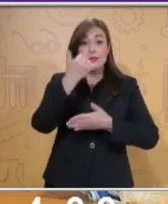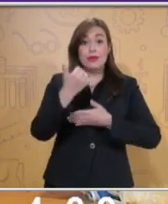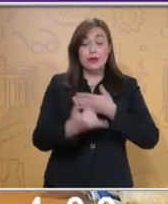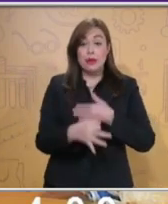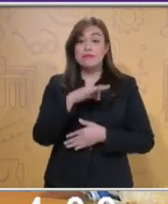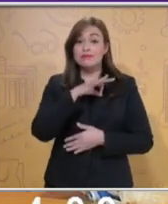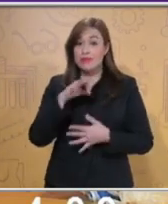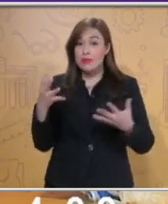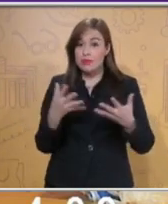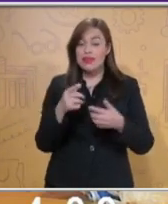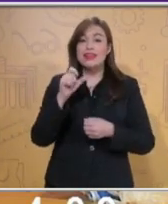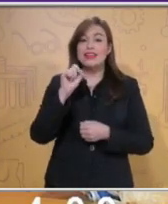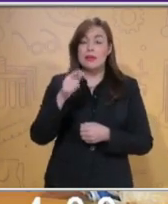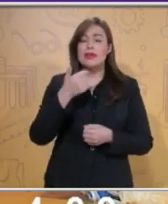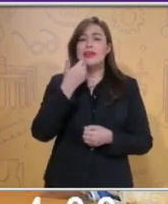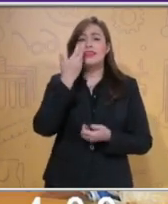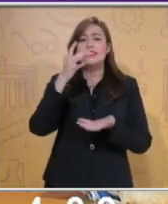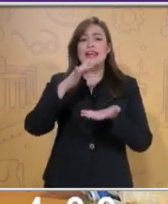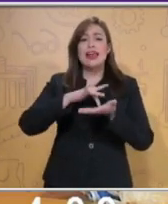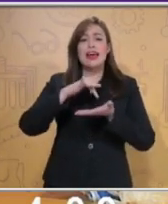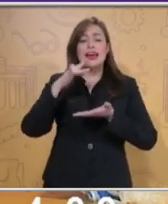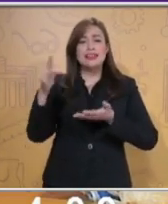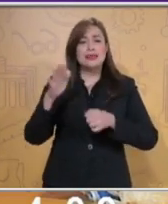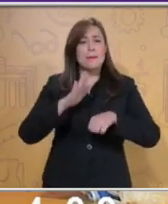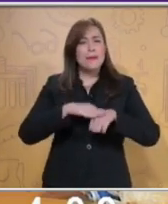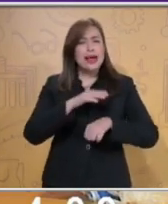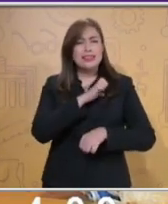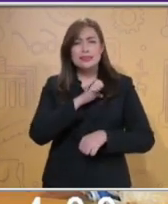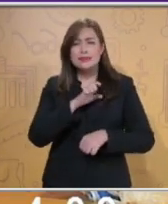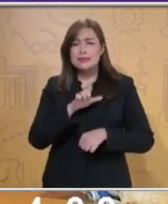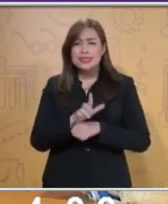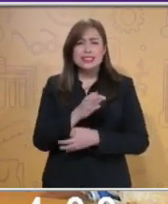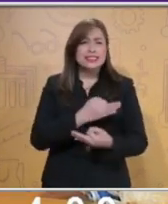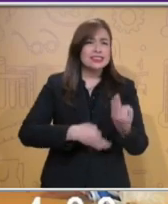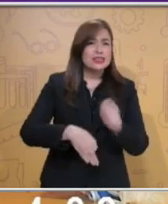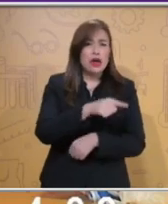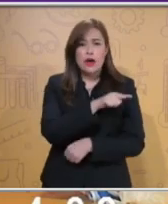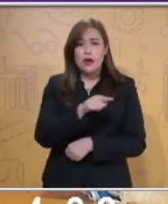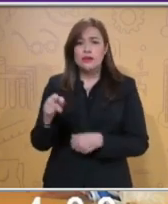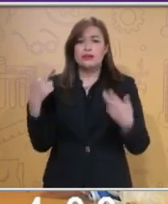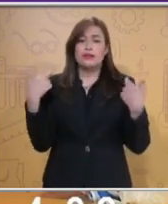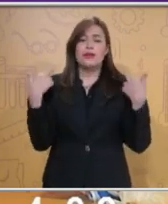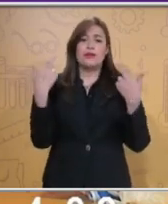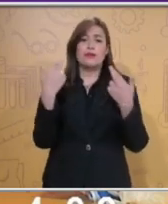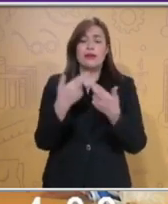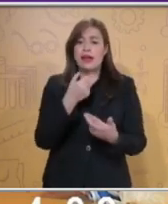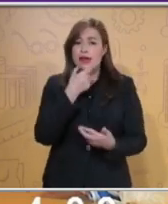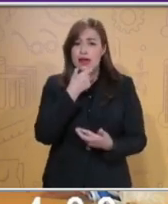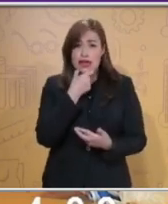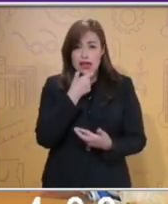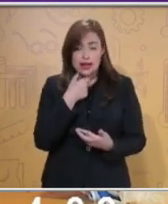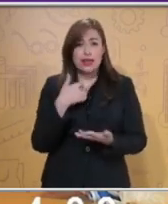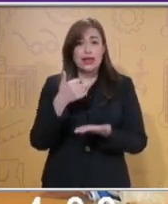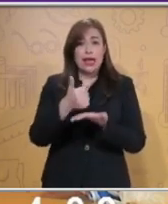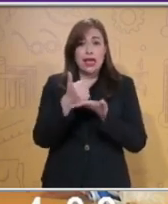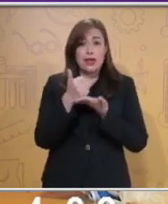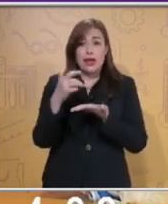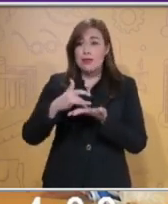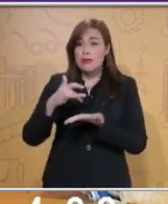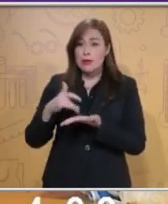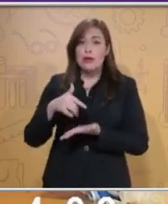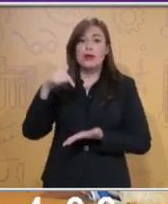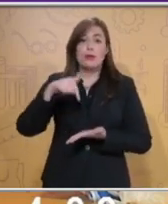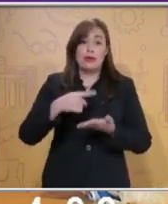today especially, I would like to thank to all the teachers, all the great team of teachers that are collaborating to make this kind of